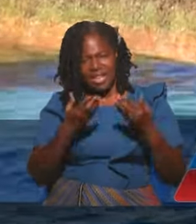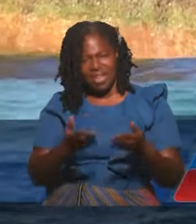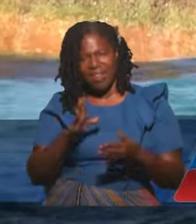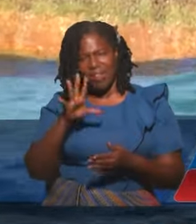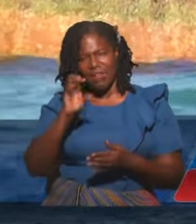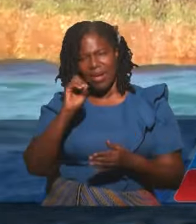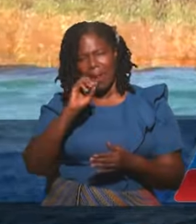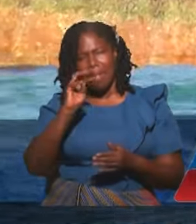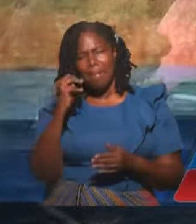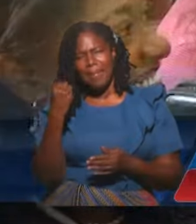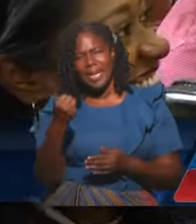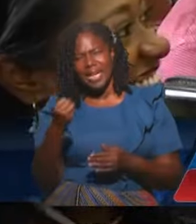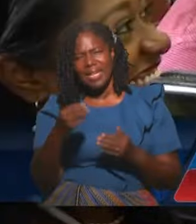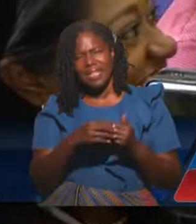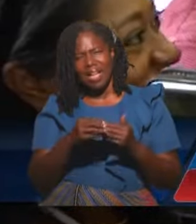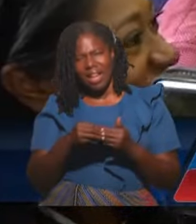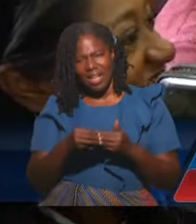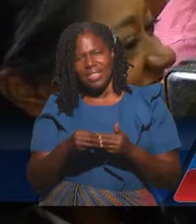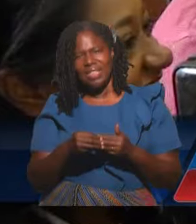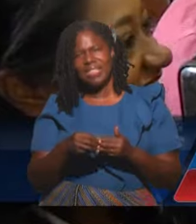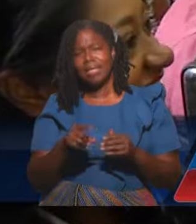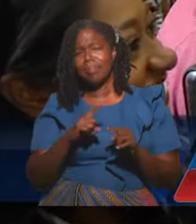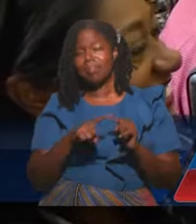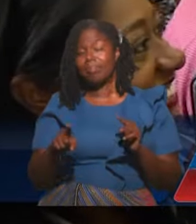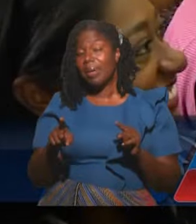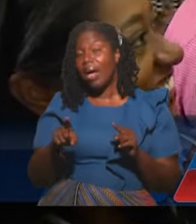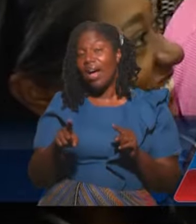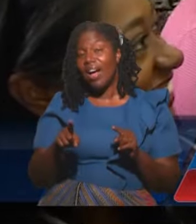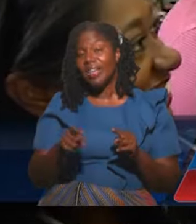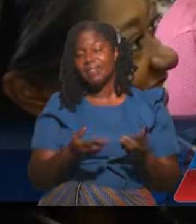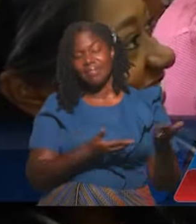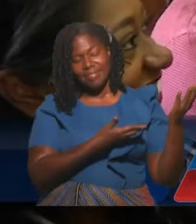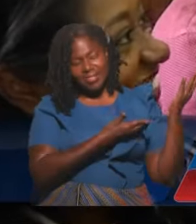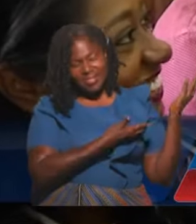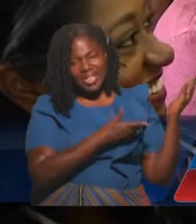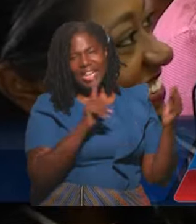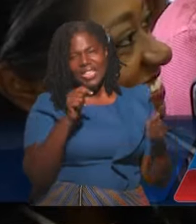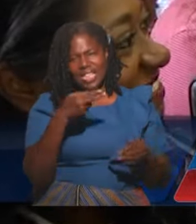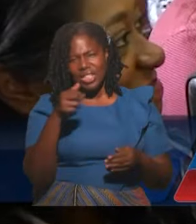Augustine, who spoke with the media at a World Environment Day celebration in Tobago.